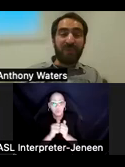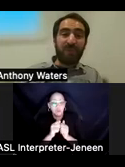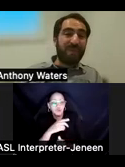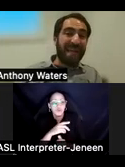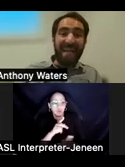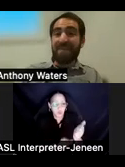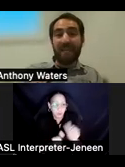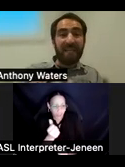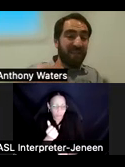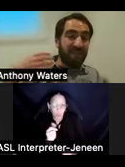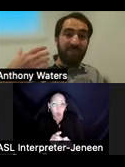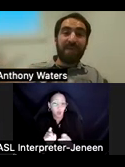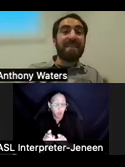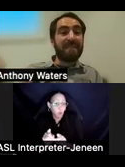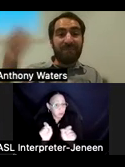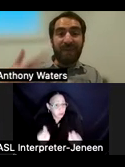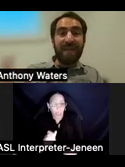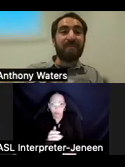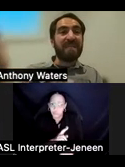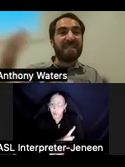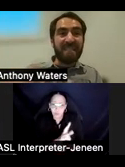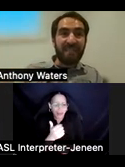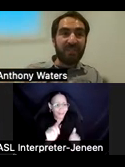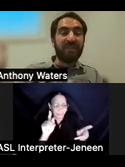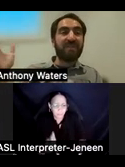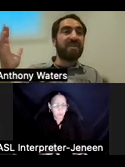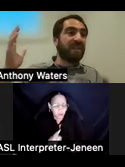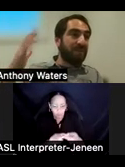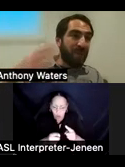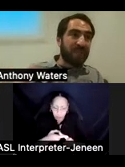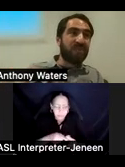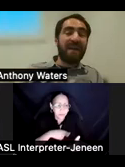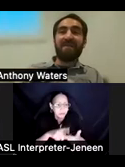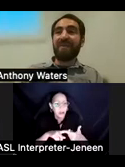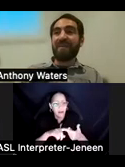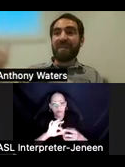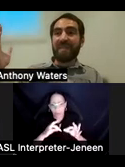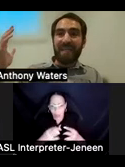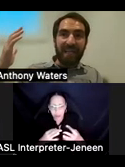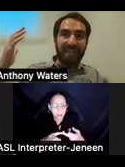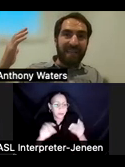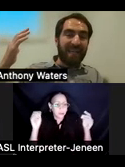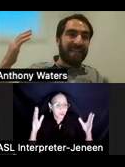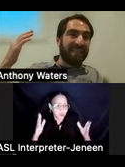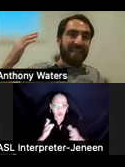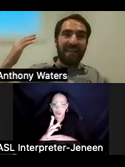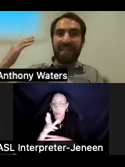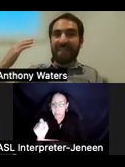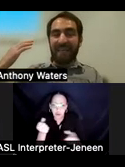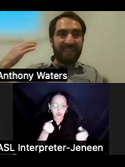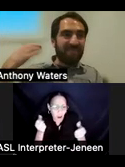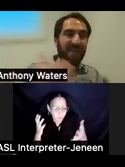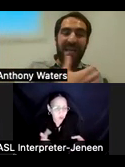to be used by anybody: friends, family, teachers, bus drivers,